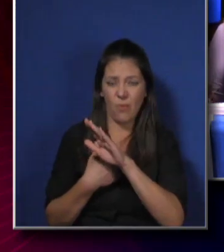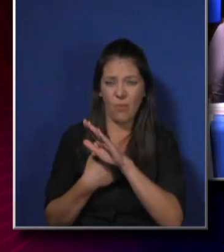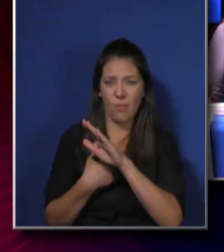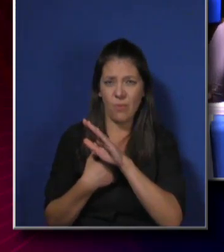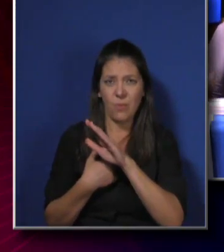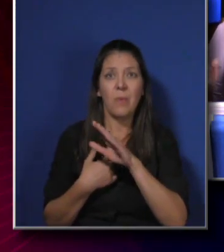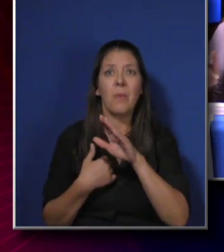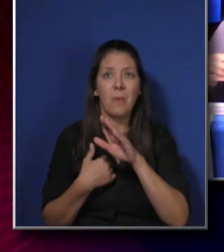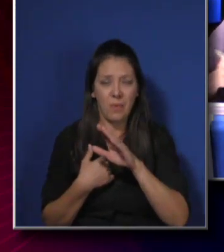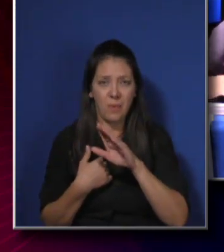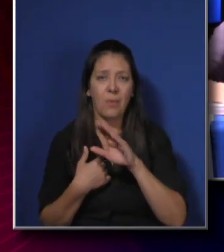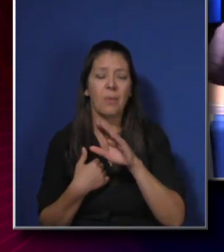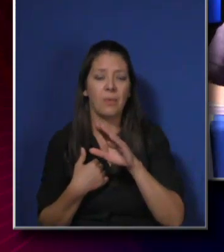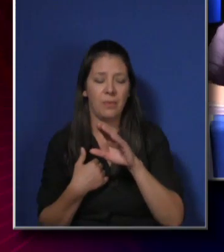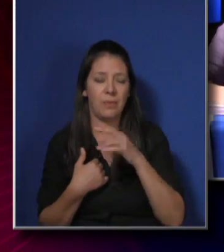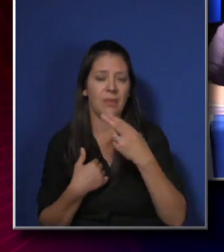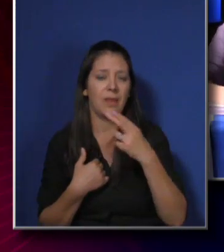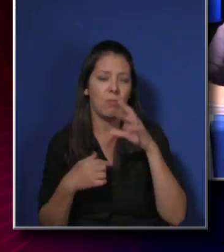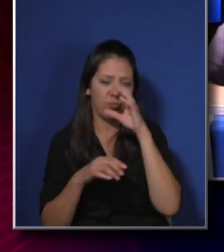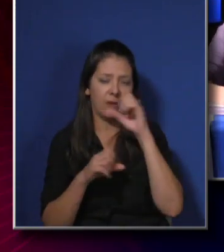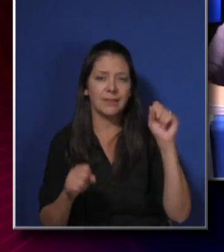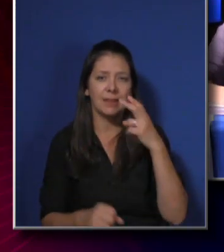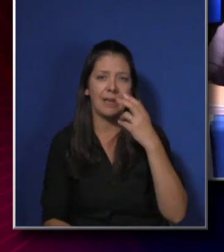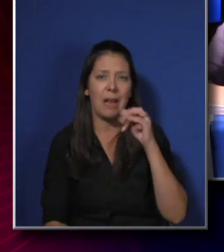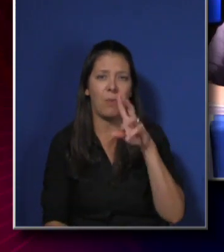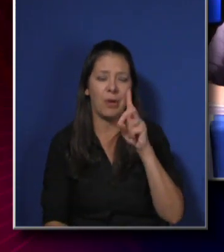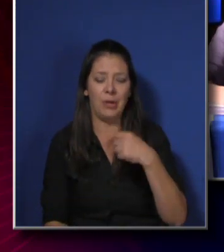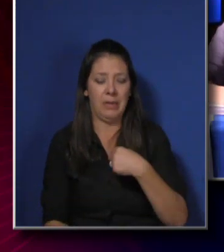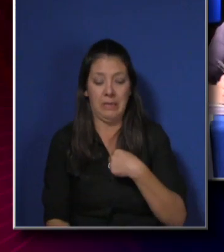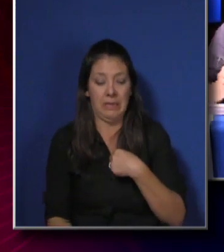I'm trying to divert over to you.